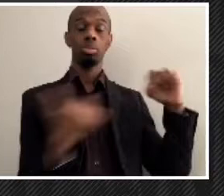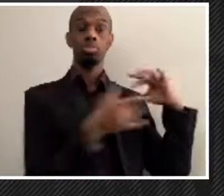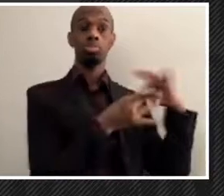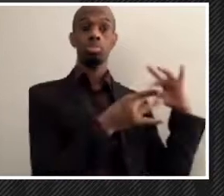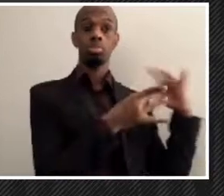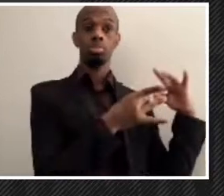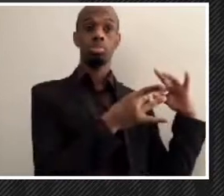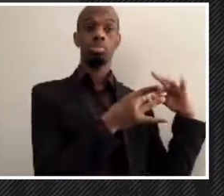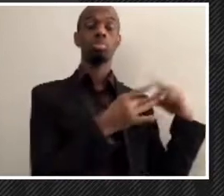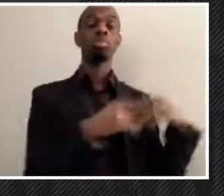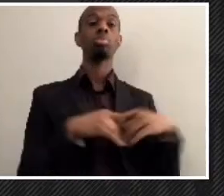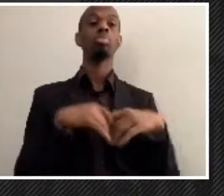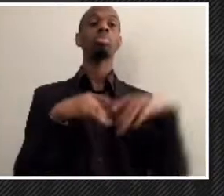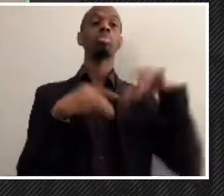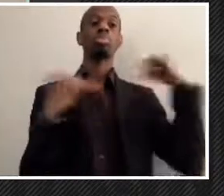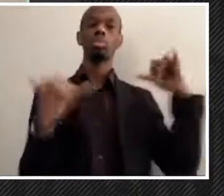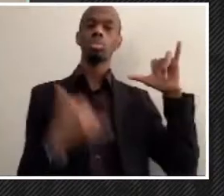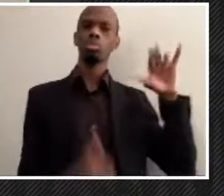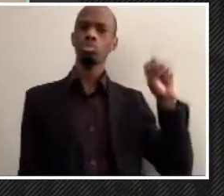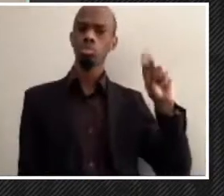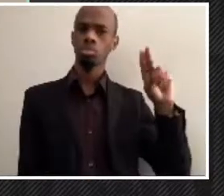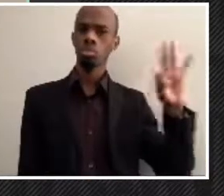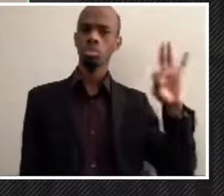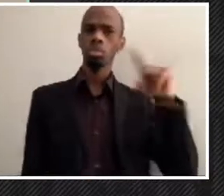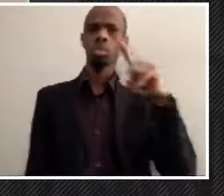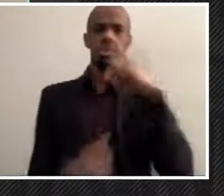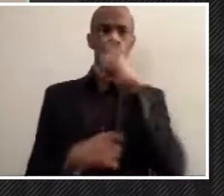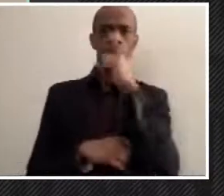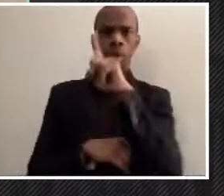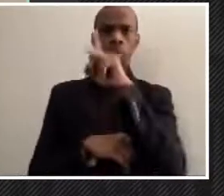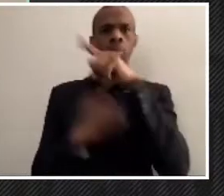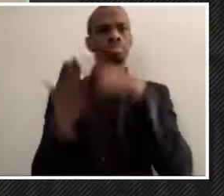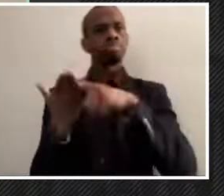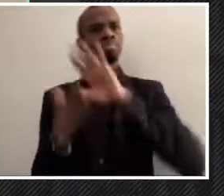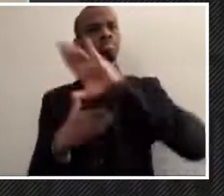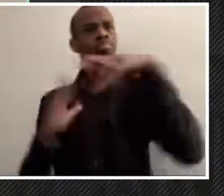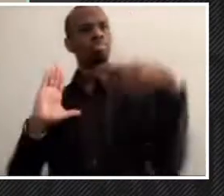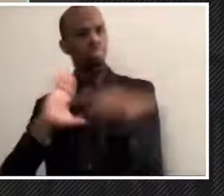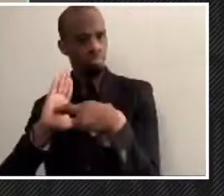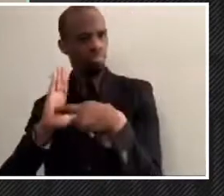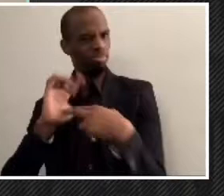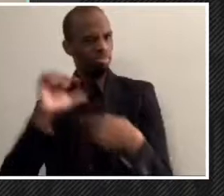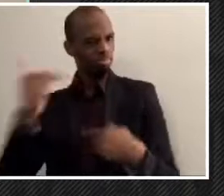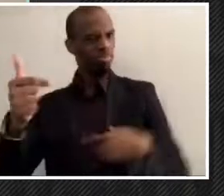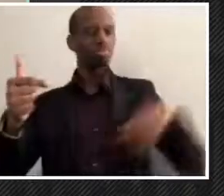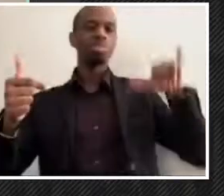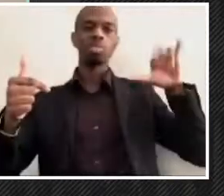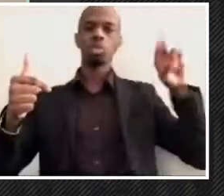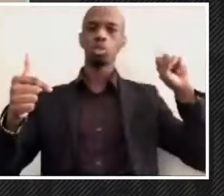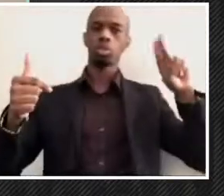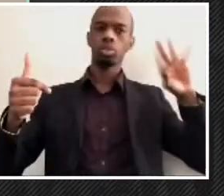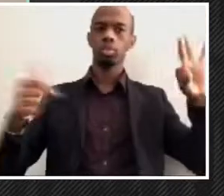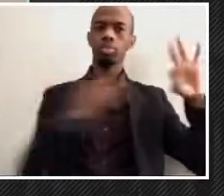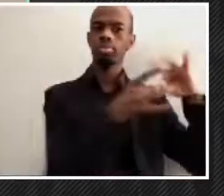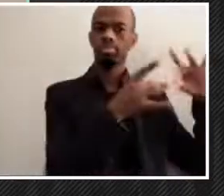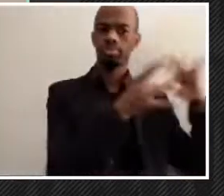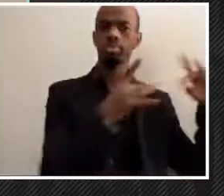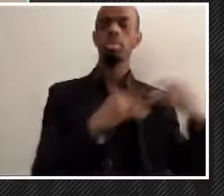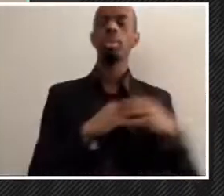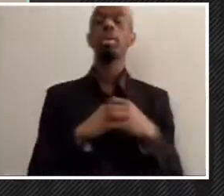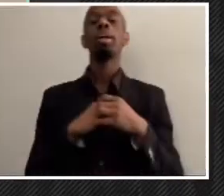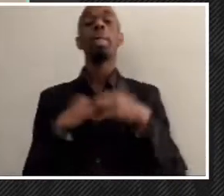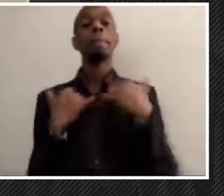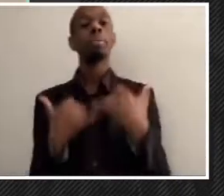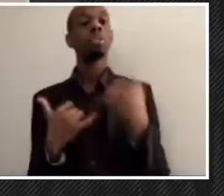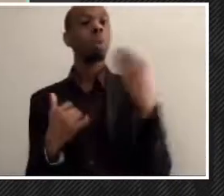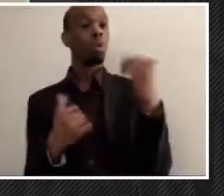know, Brandon really raised, and it's funny because I was speaking with my oldest brother today. We have a phrase in the